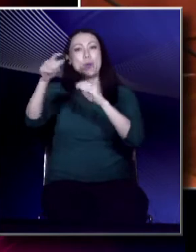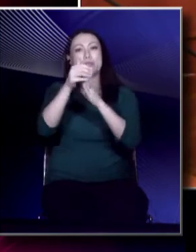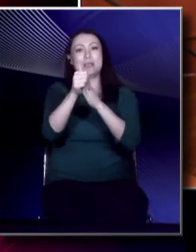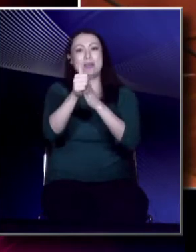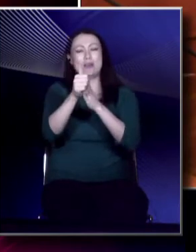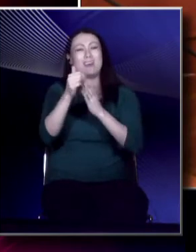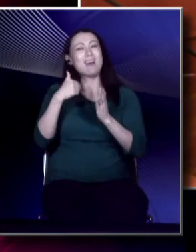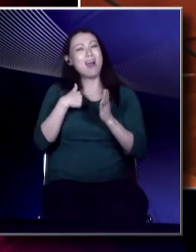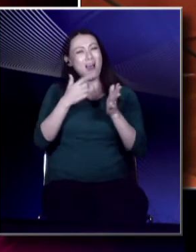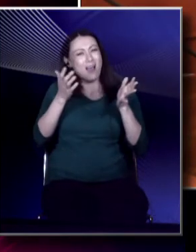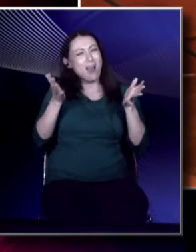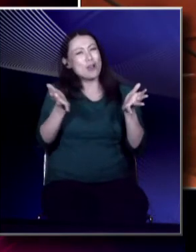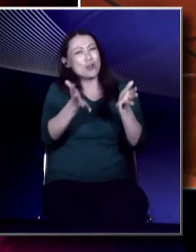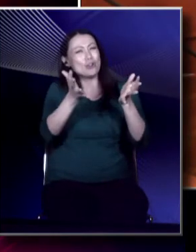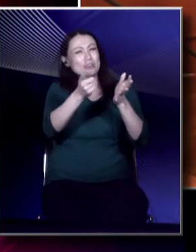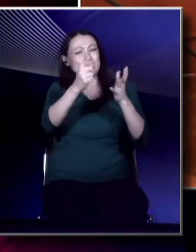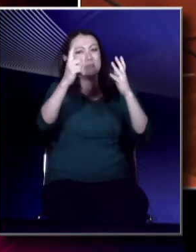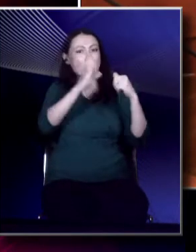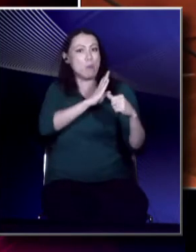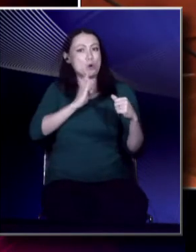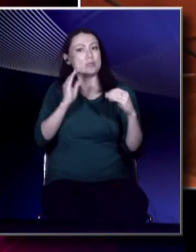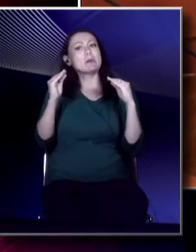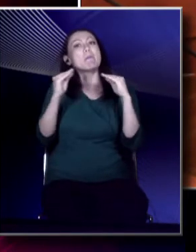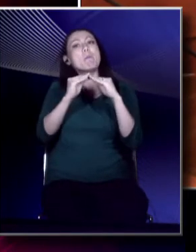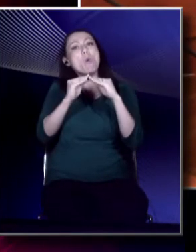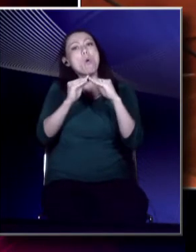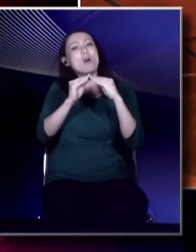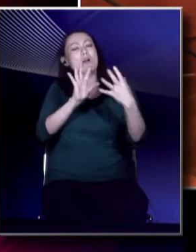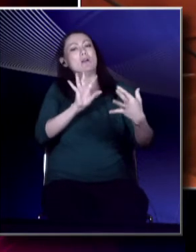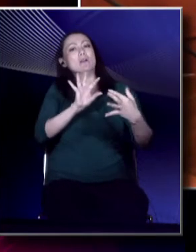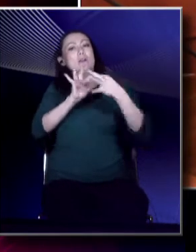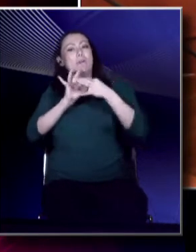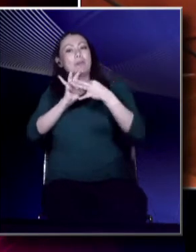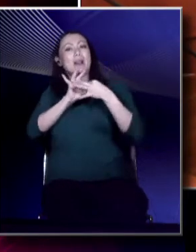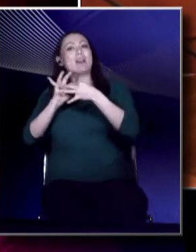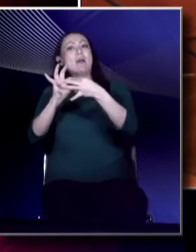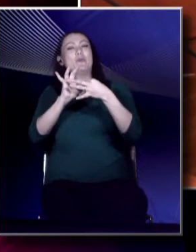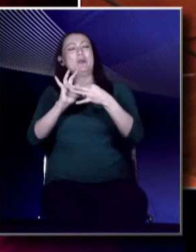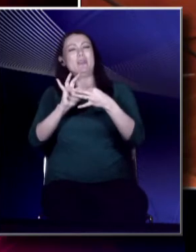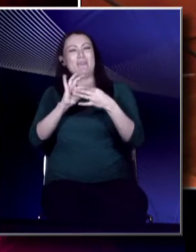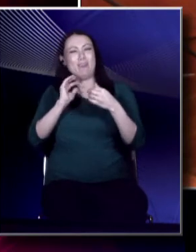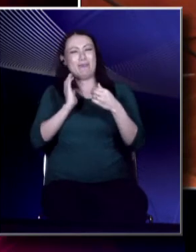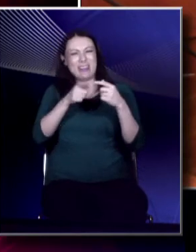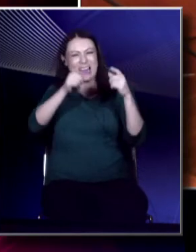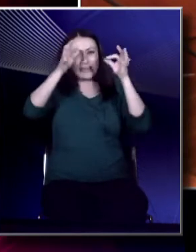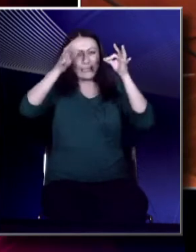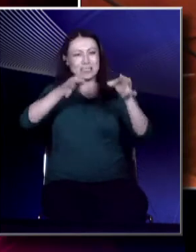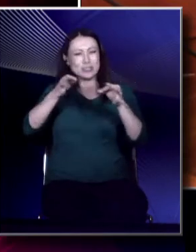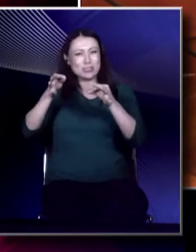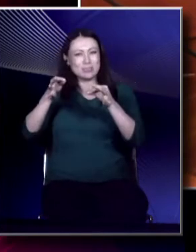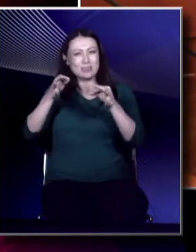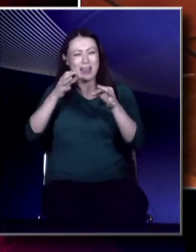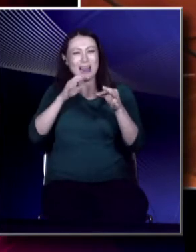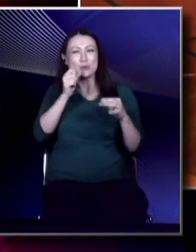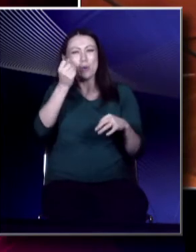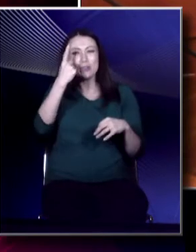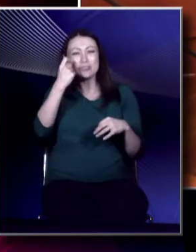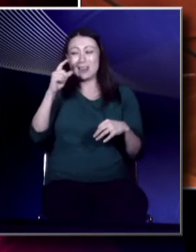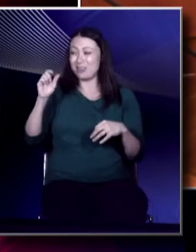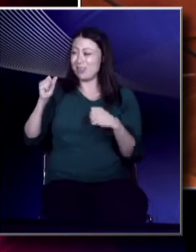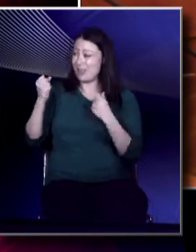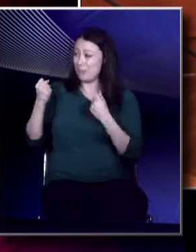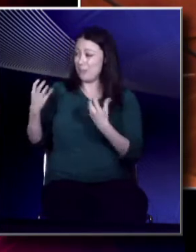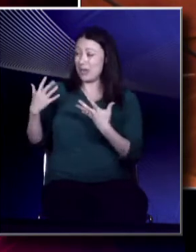to be more collaborative in their decision and to seek to understand from the many voices of ECFE that are here to support her continued